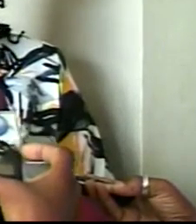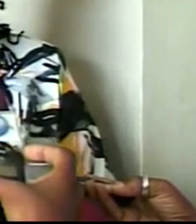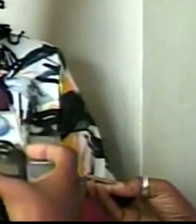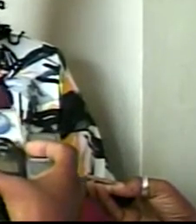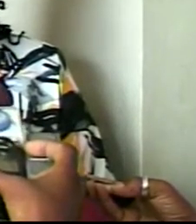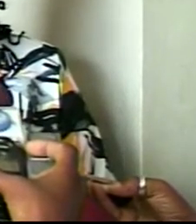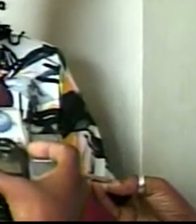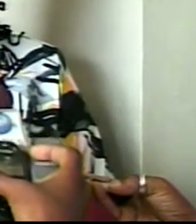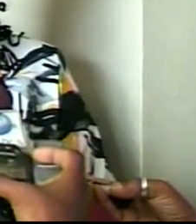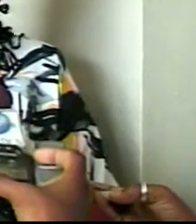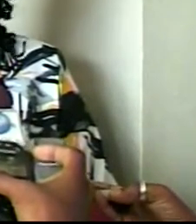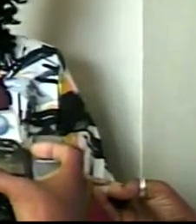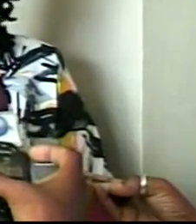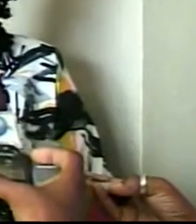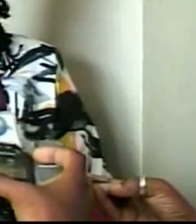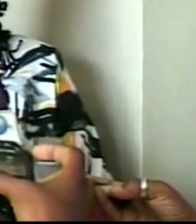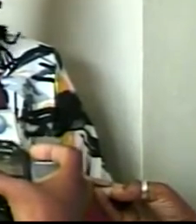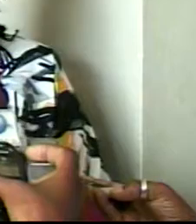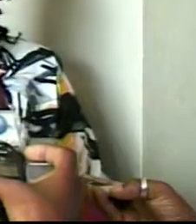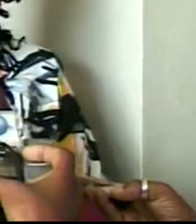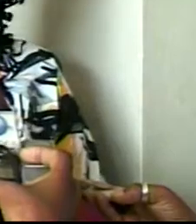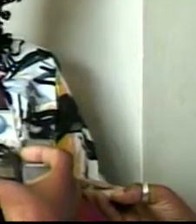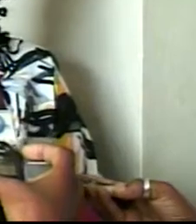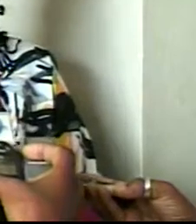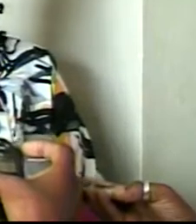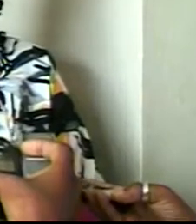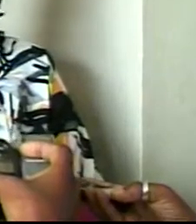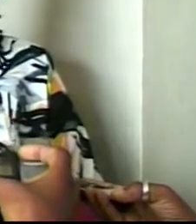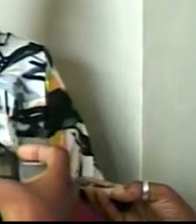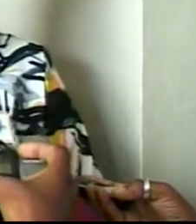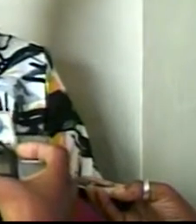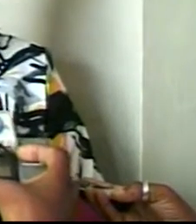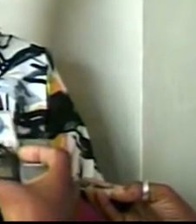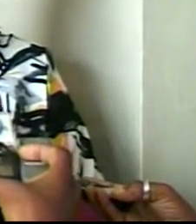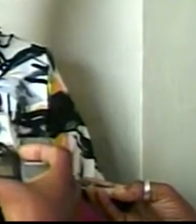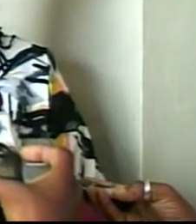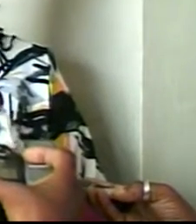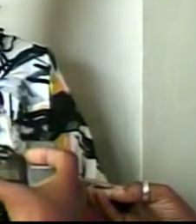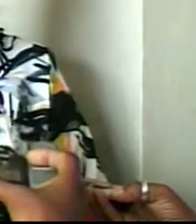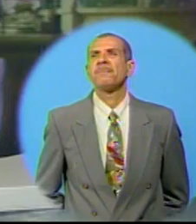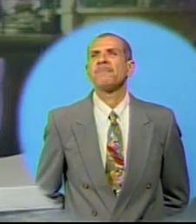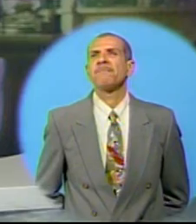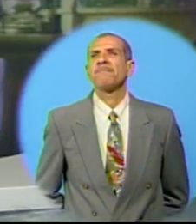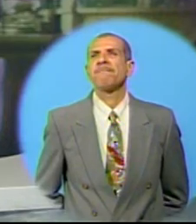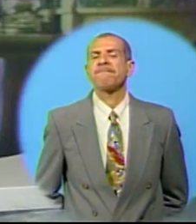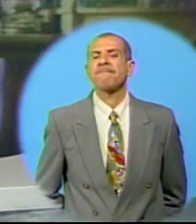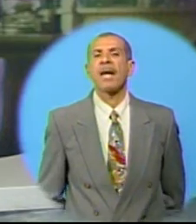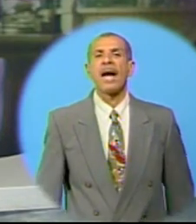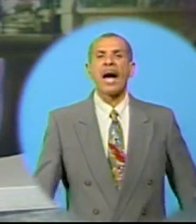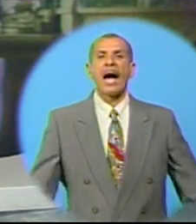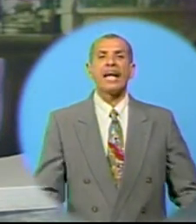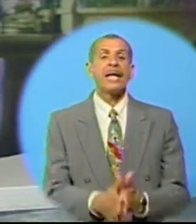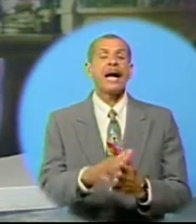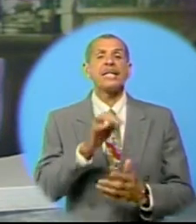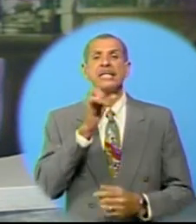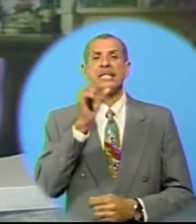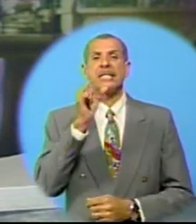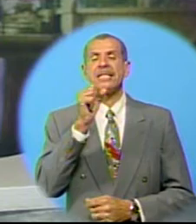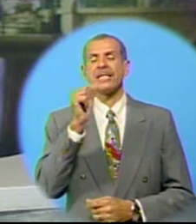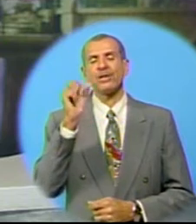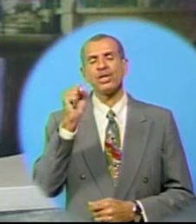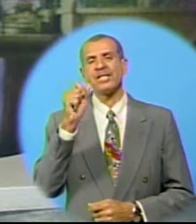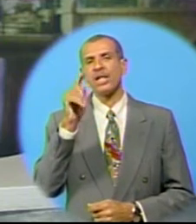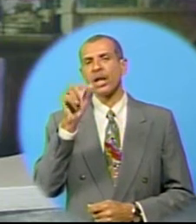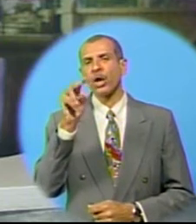scored 84 in mathematics. There was another one who was here last year at summer school, and she scored 70. And the senior education